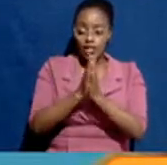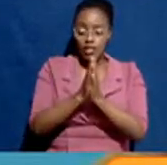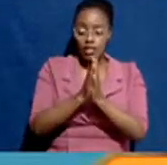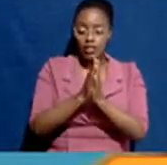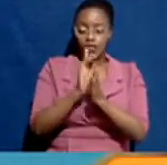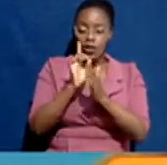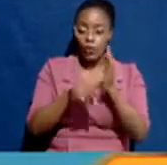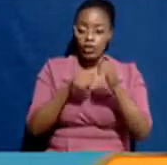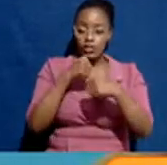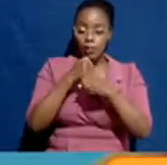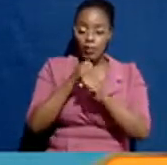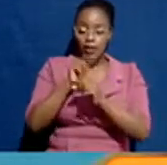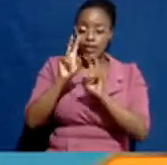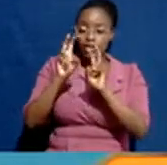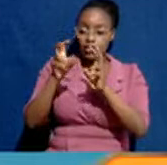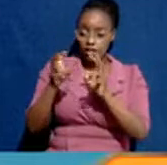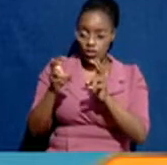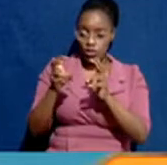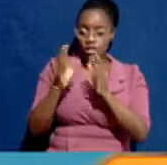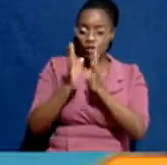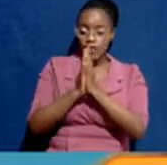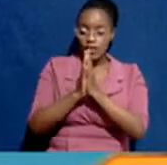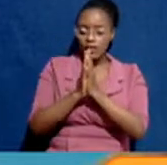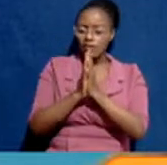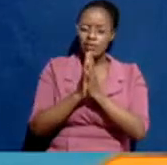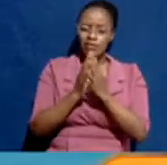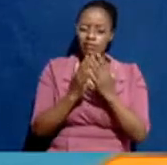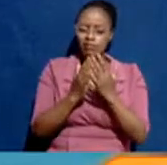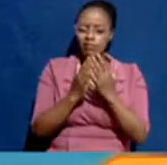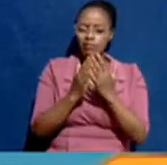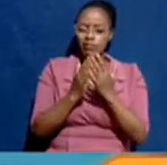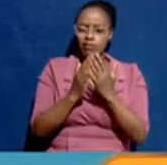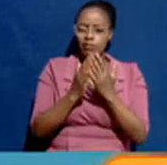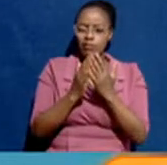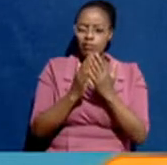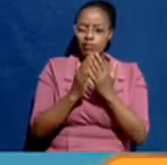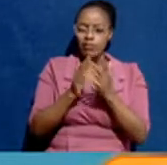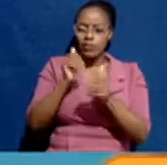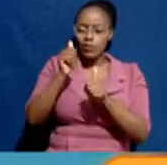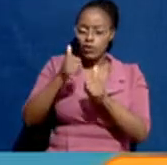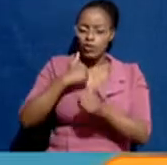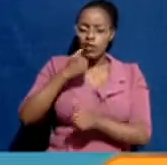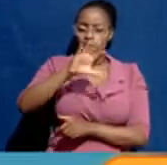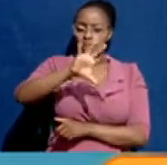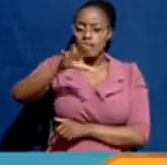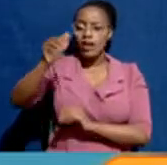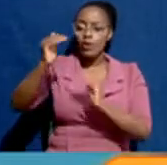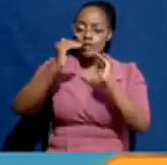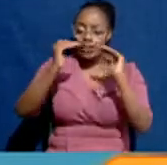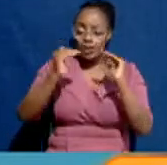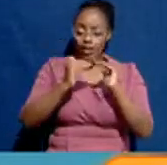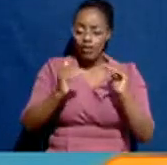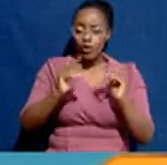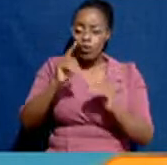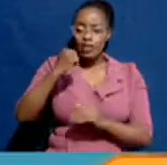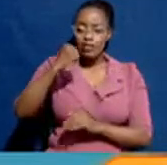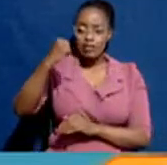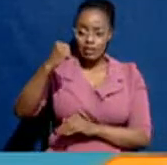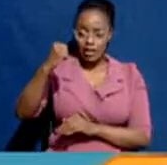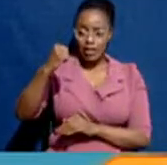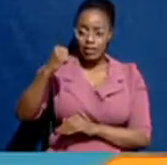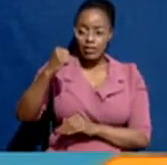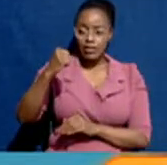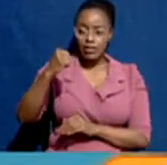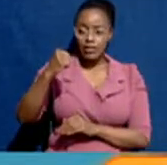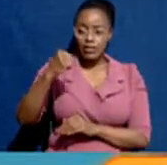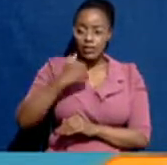makes devolution, who are the main actors. And of course, at the county level, there's on one side the county